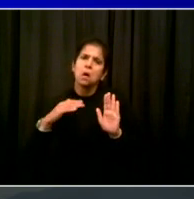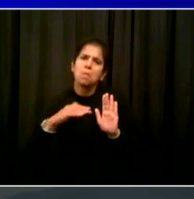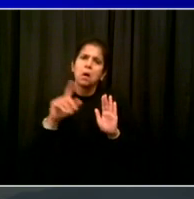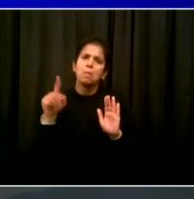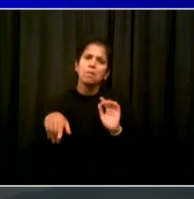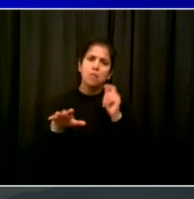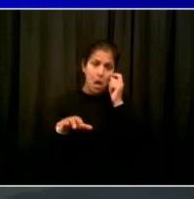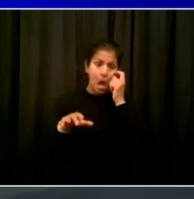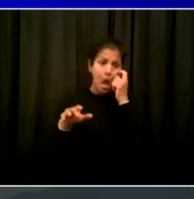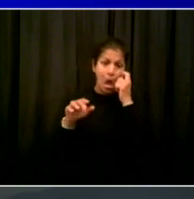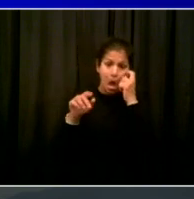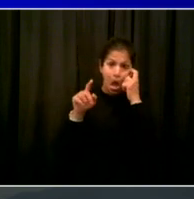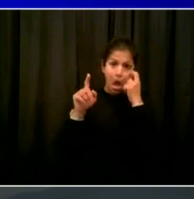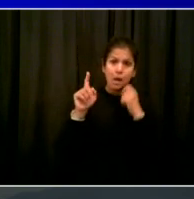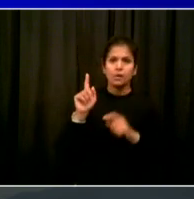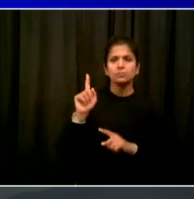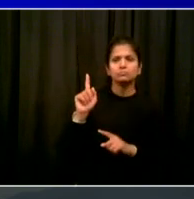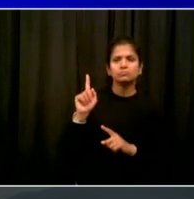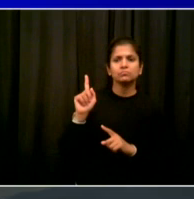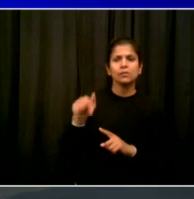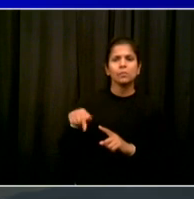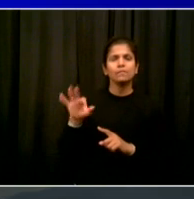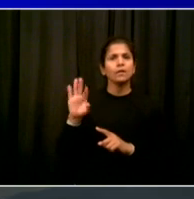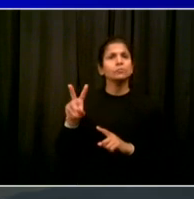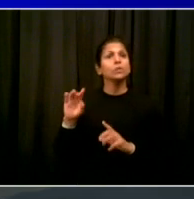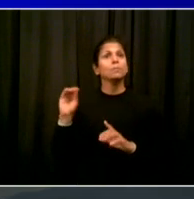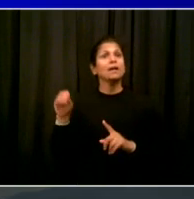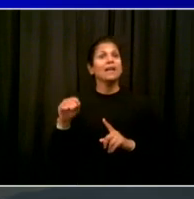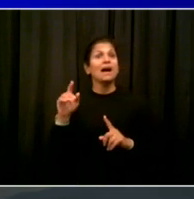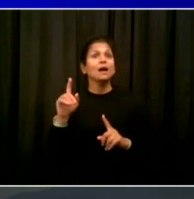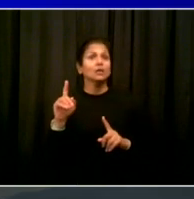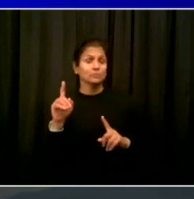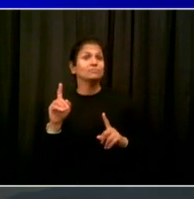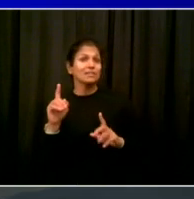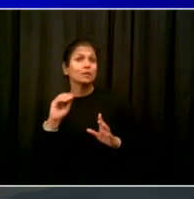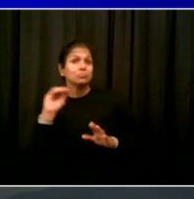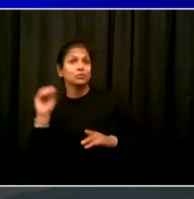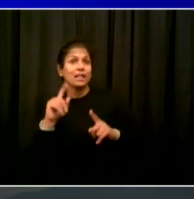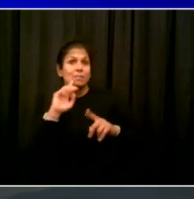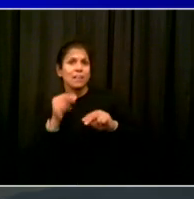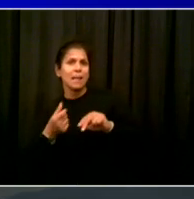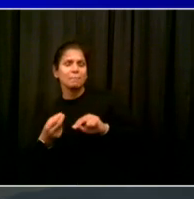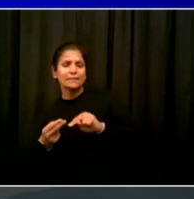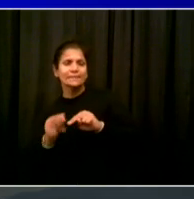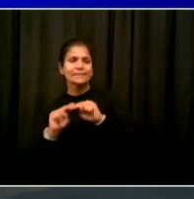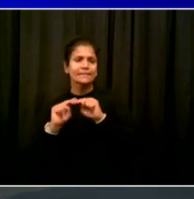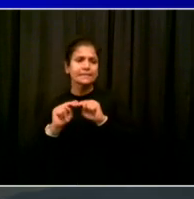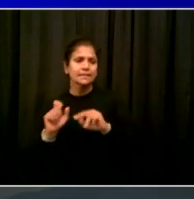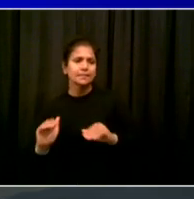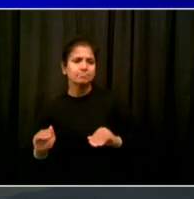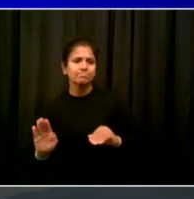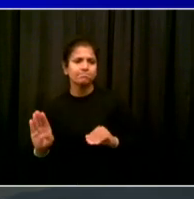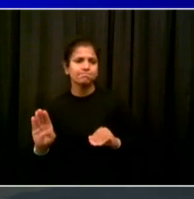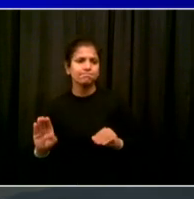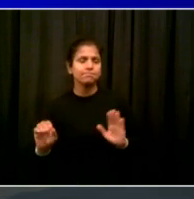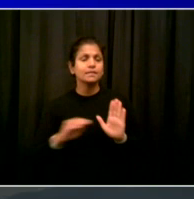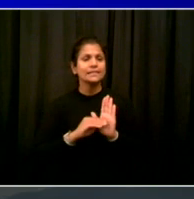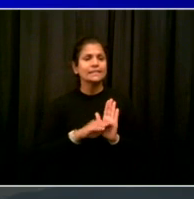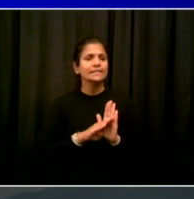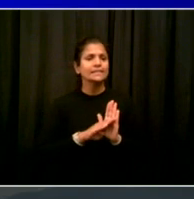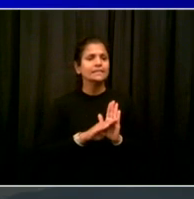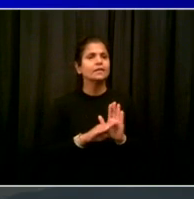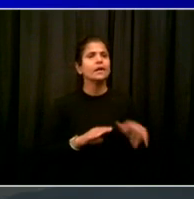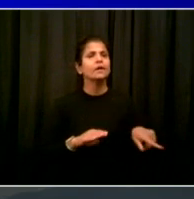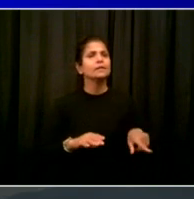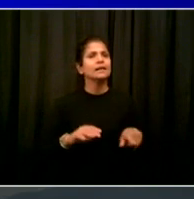taken a meaningful jump to 1.92%. That alone is not a number that would overwhelm us, but the growth